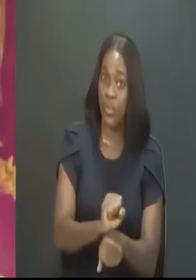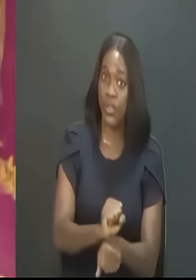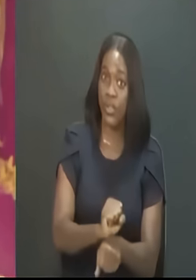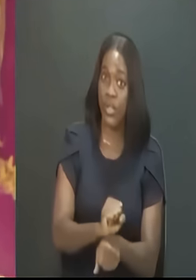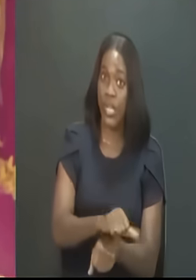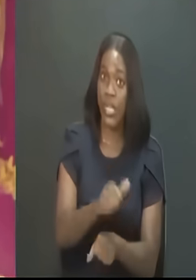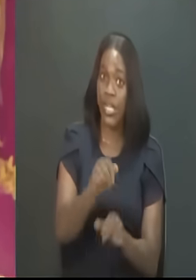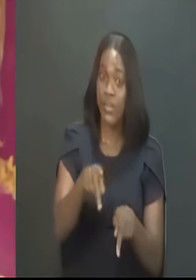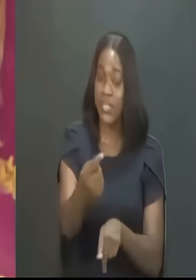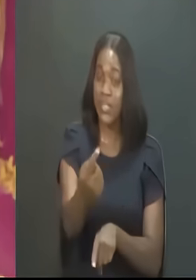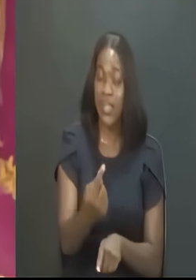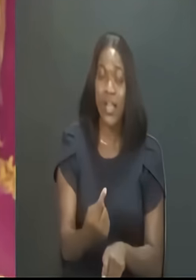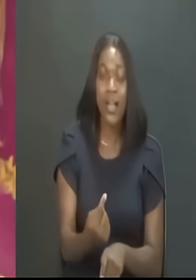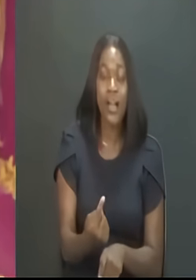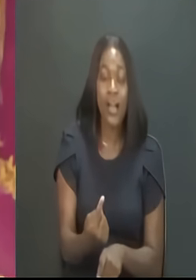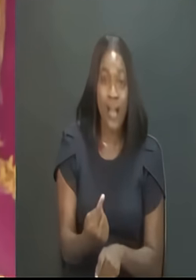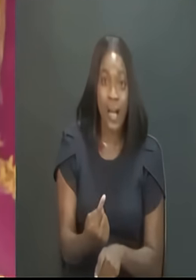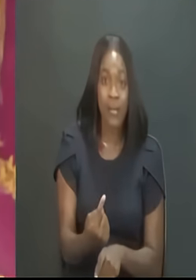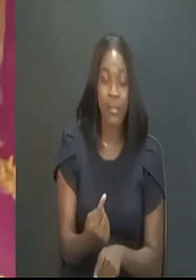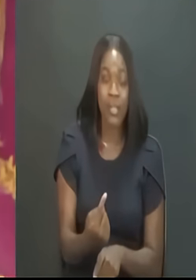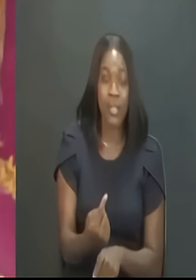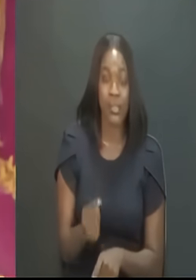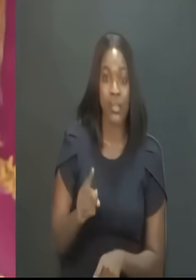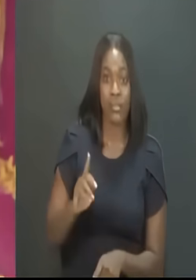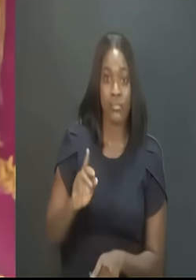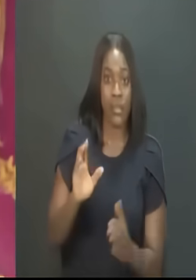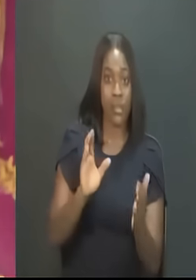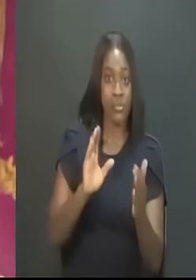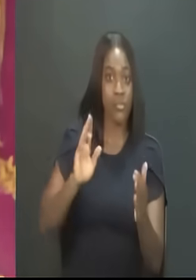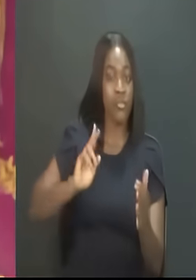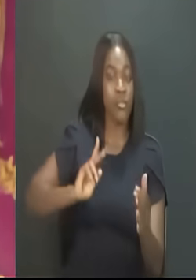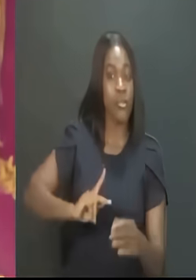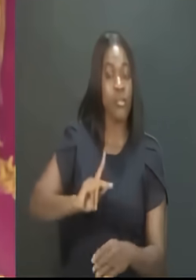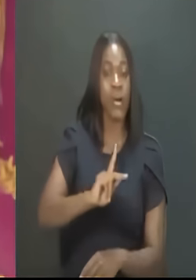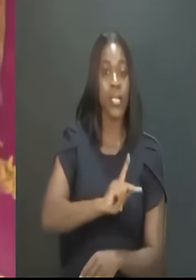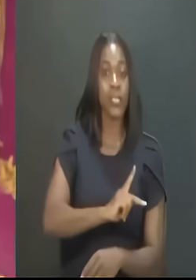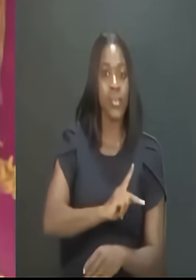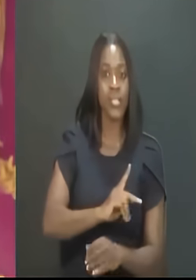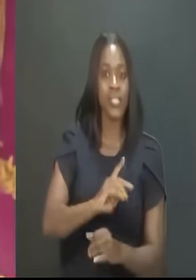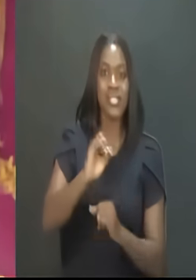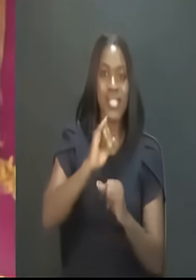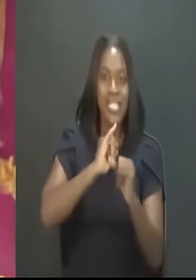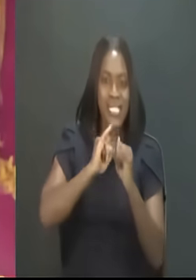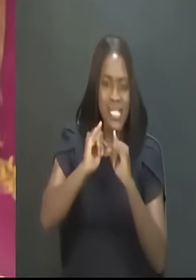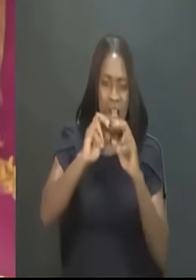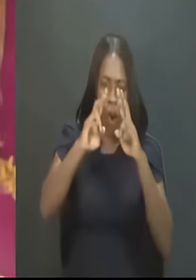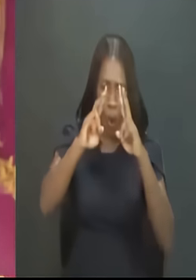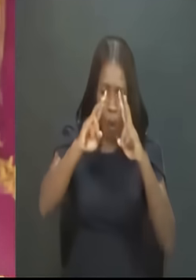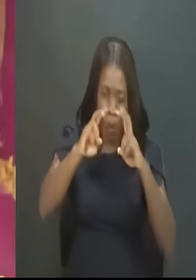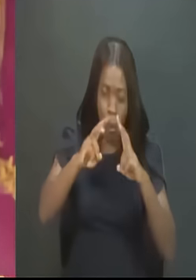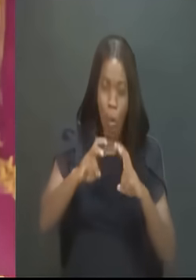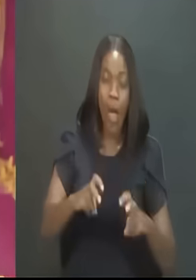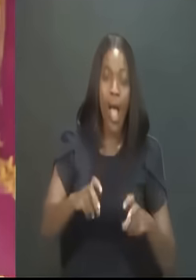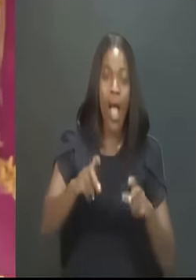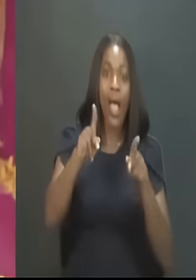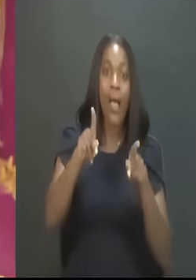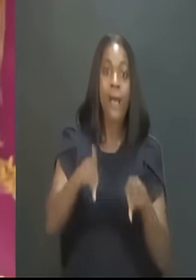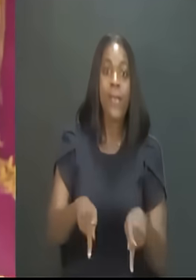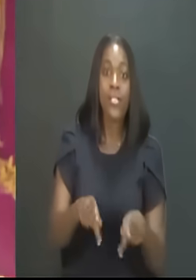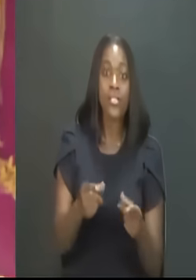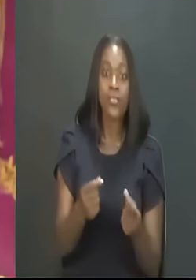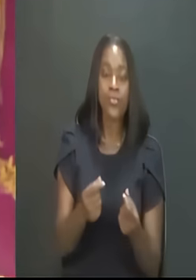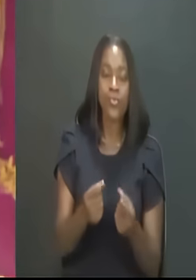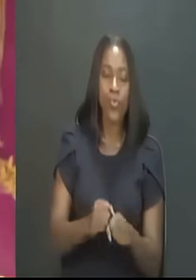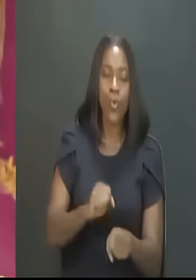before this House will be properly scrutinized, and the person should earn their nomination and the approval of this